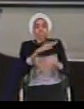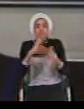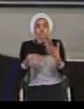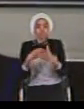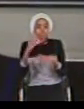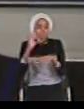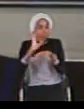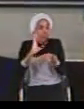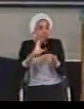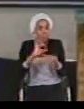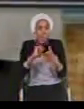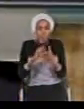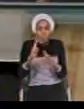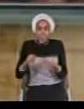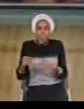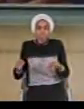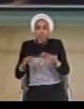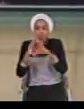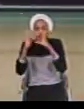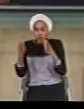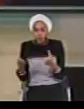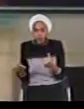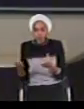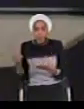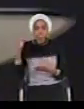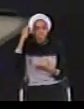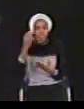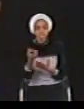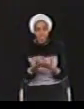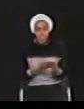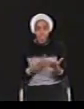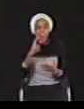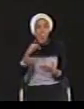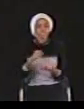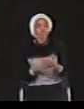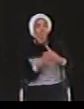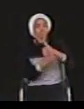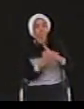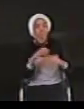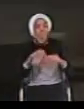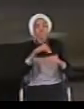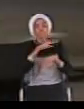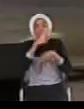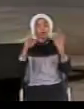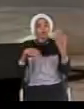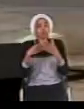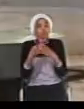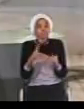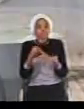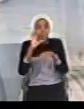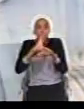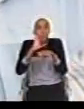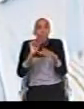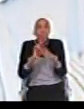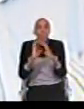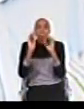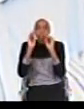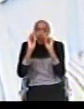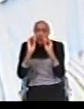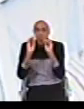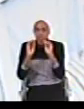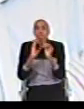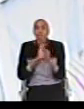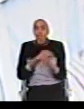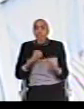he planted. He laid the foundation in all the churches he taught and edified.